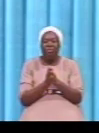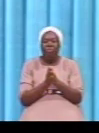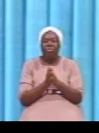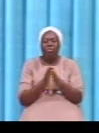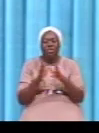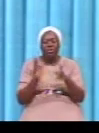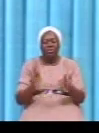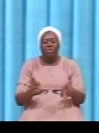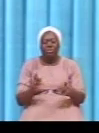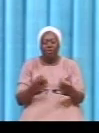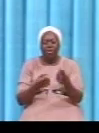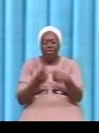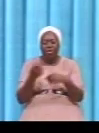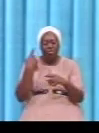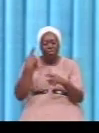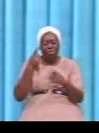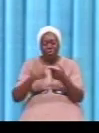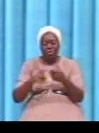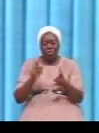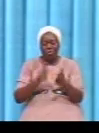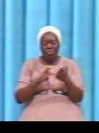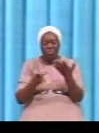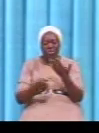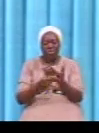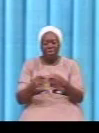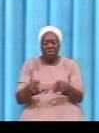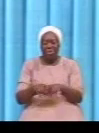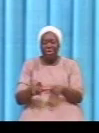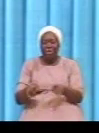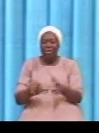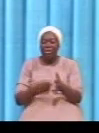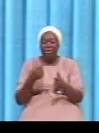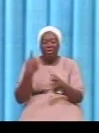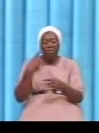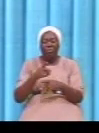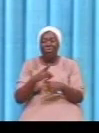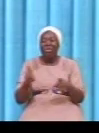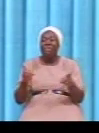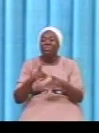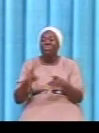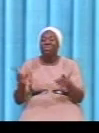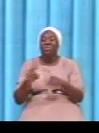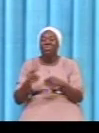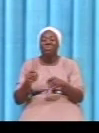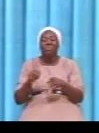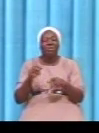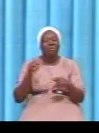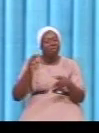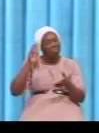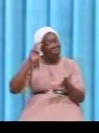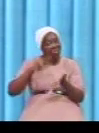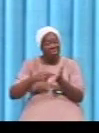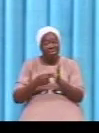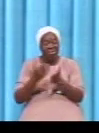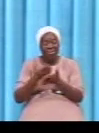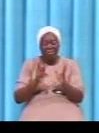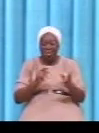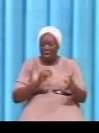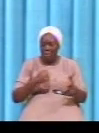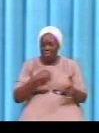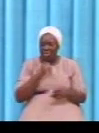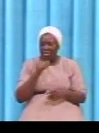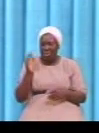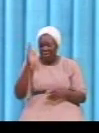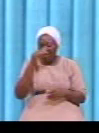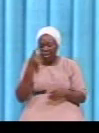People come to a program like this for various reasons. I've never seen that man before. Let me go and see his face. They've been